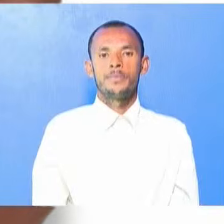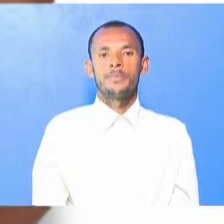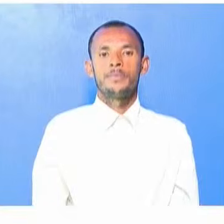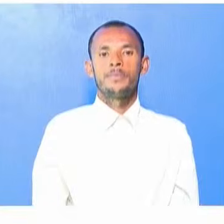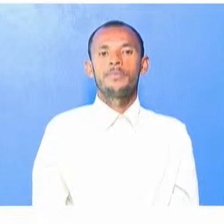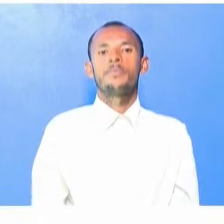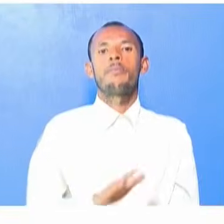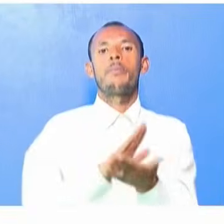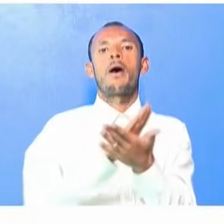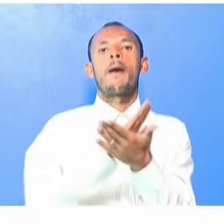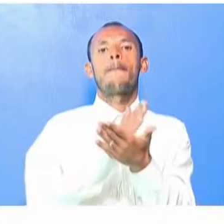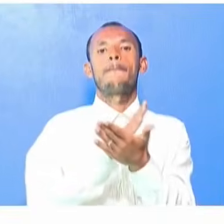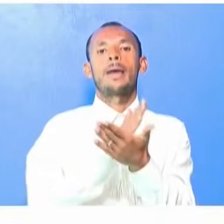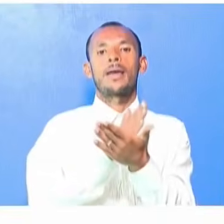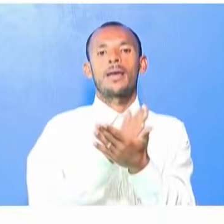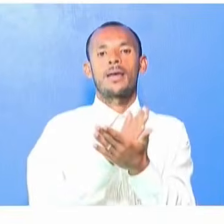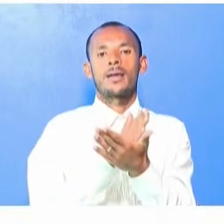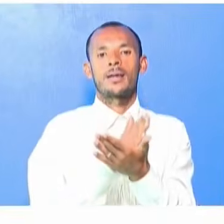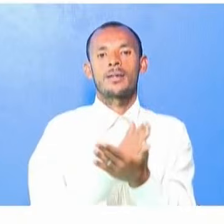among